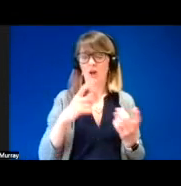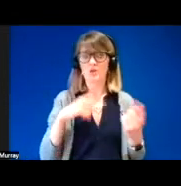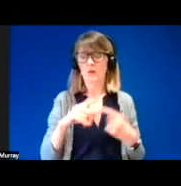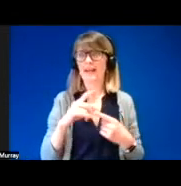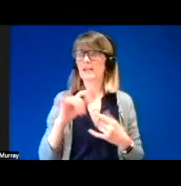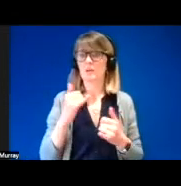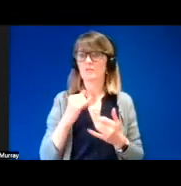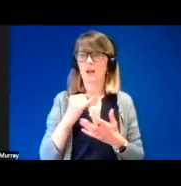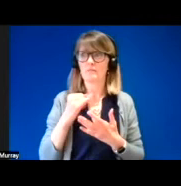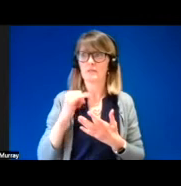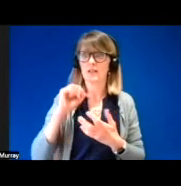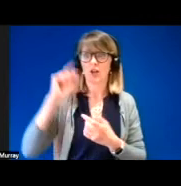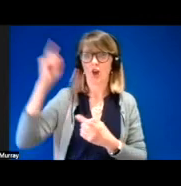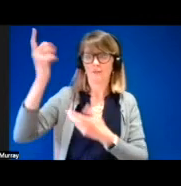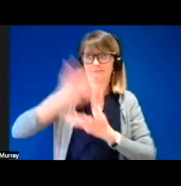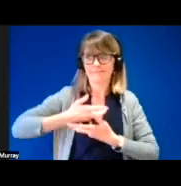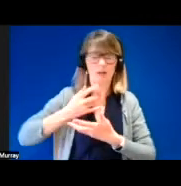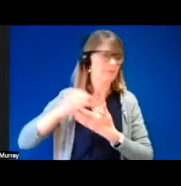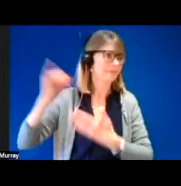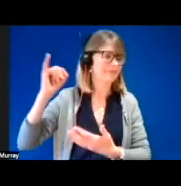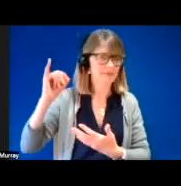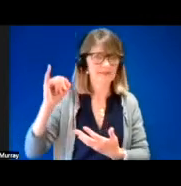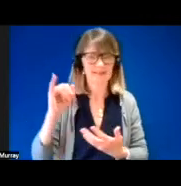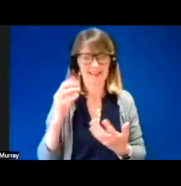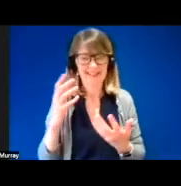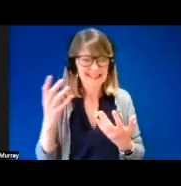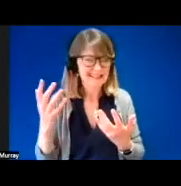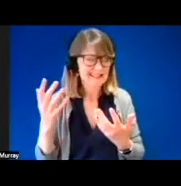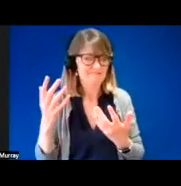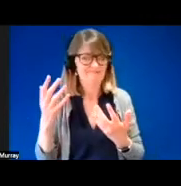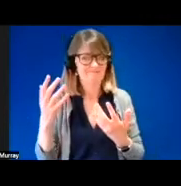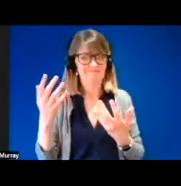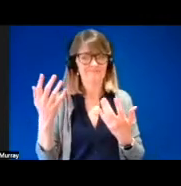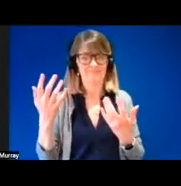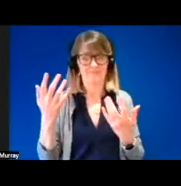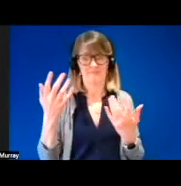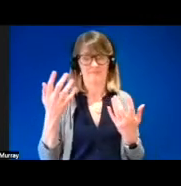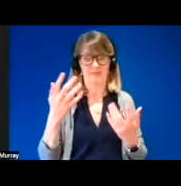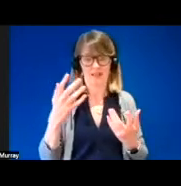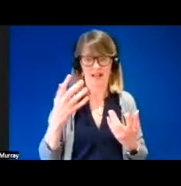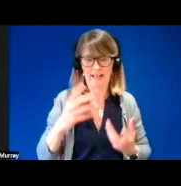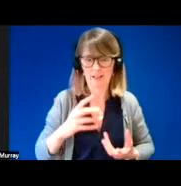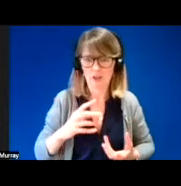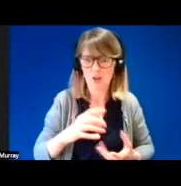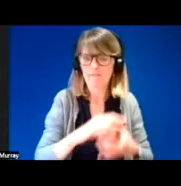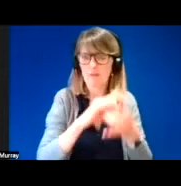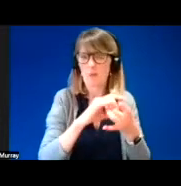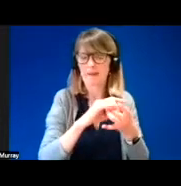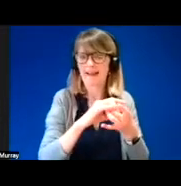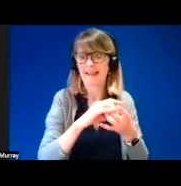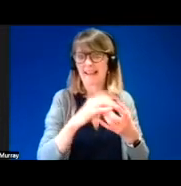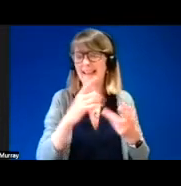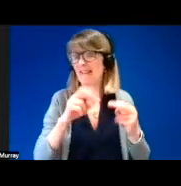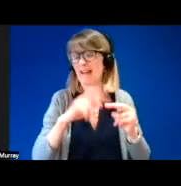God-given gifts and abilities, conforming even when we sense that we're being called to something